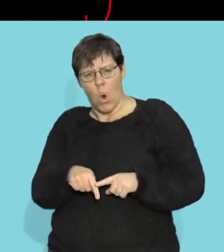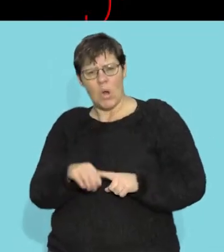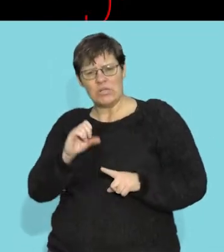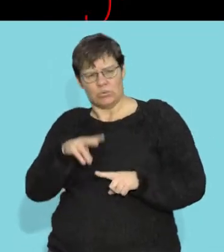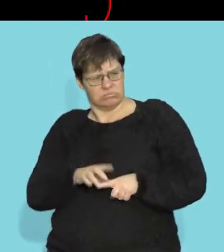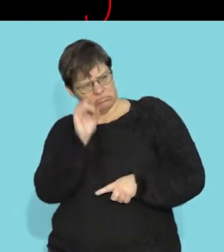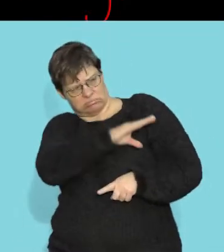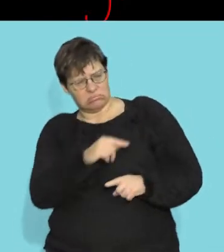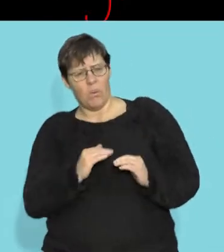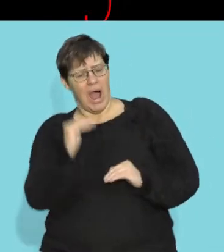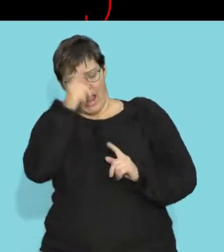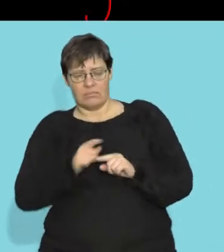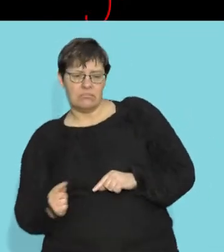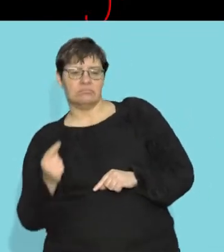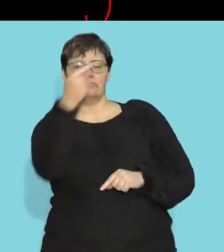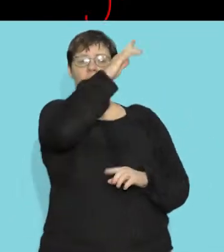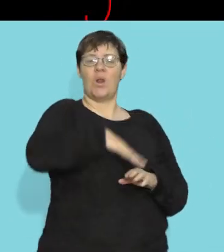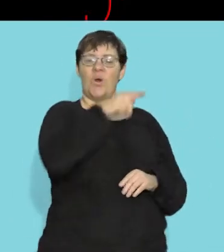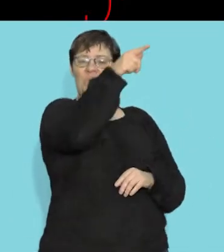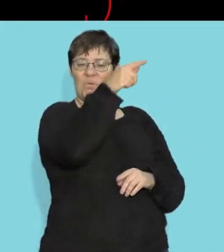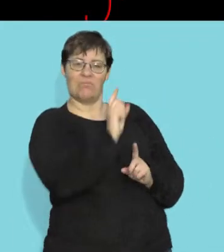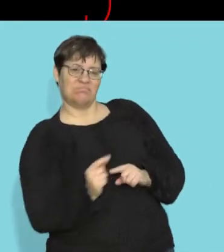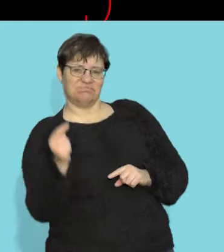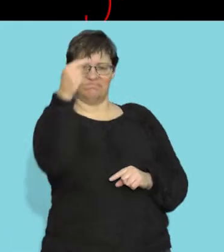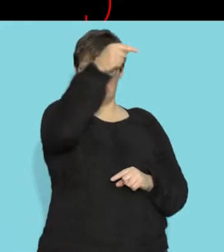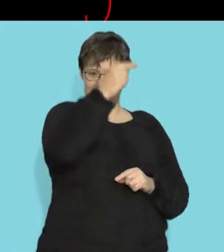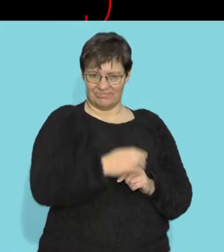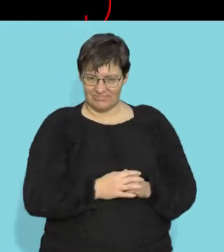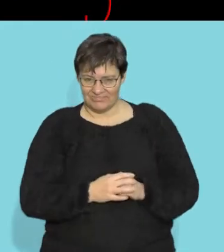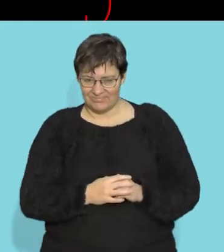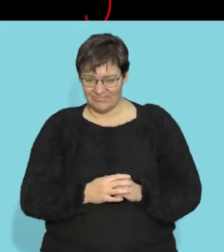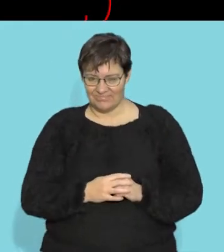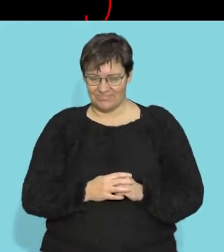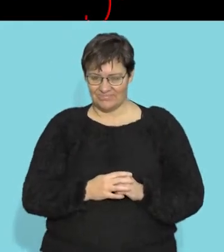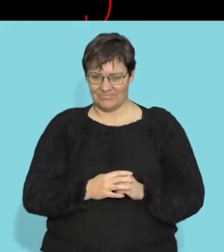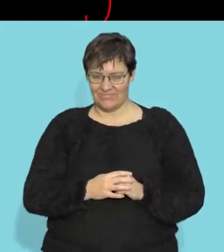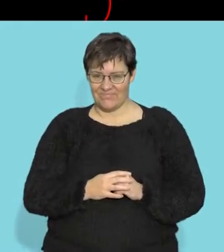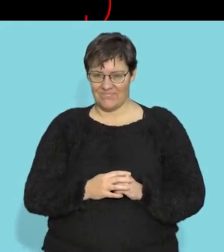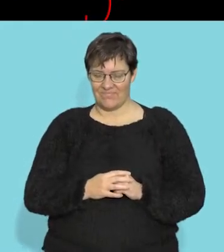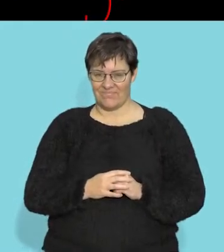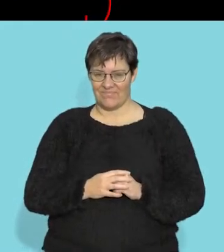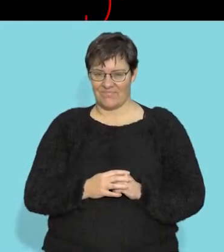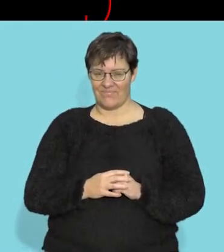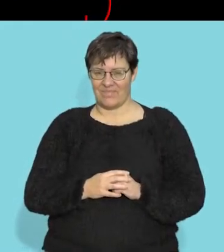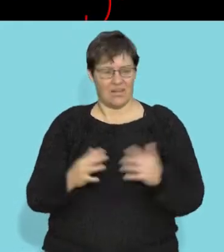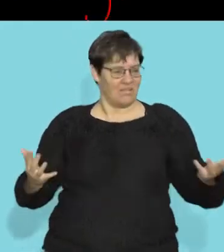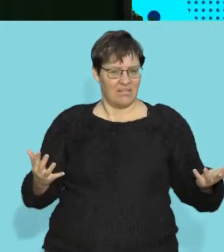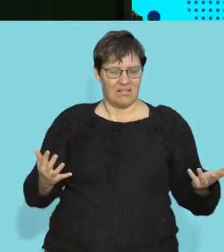respiration, and their carbon dioxide went from a high to a low. Now, where is